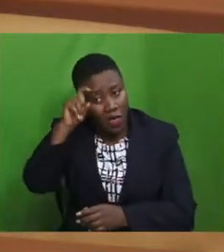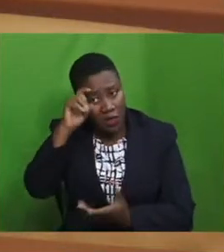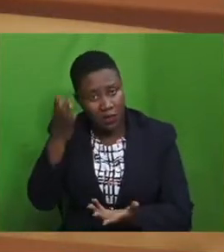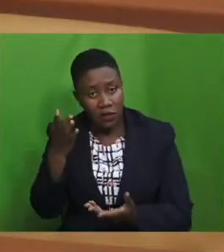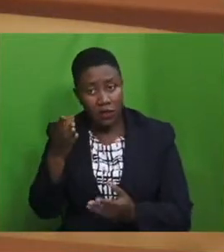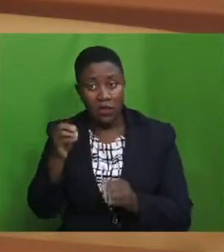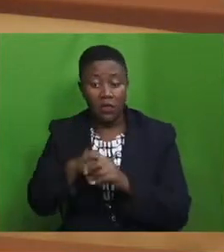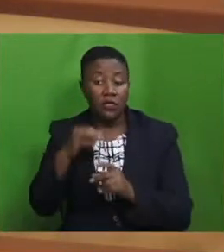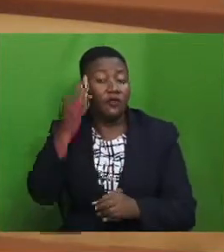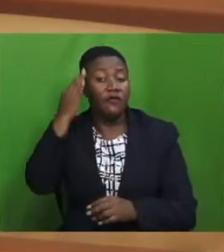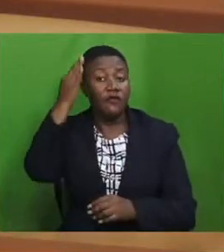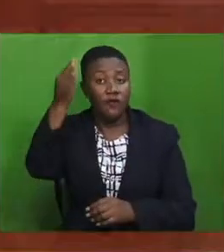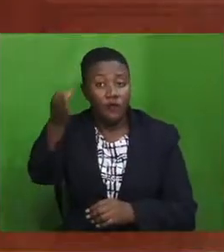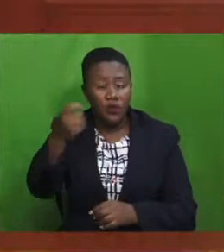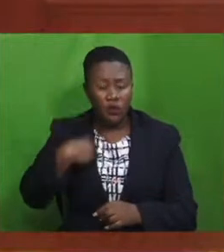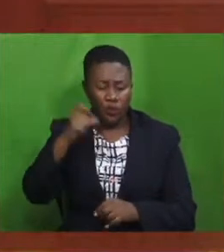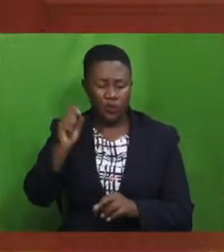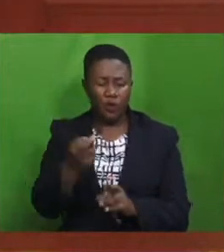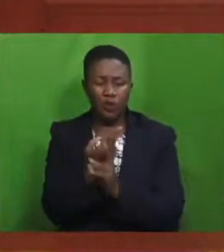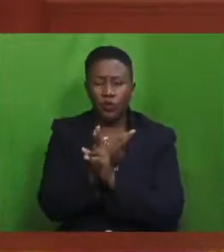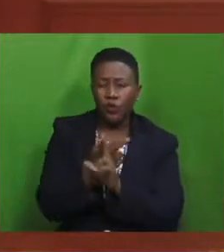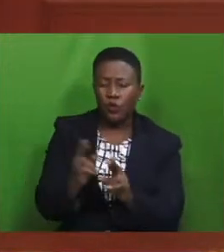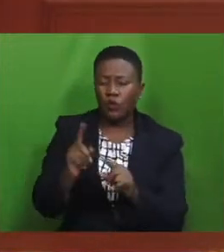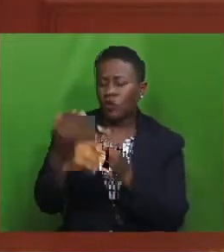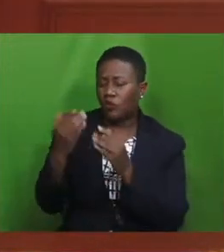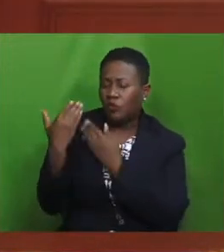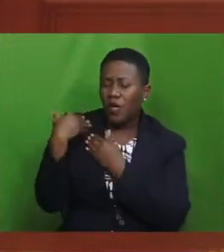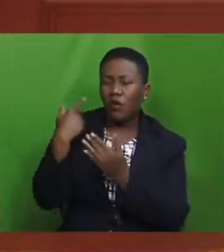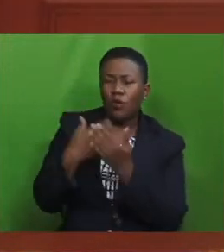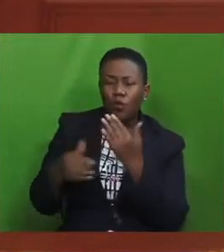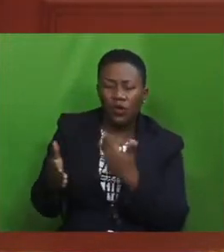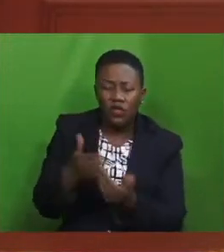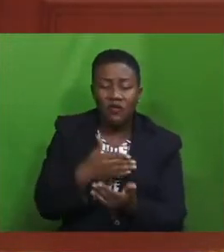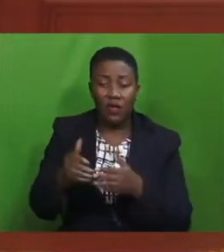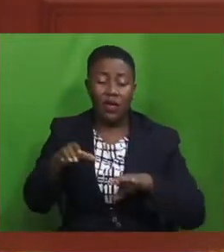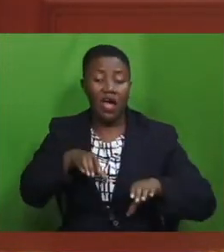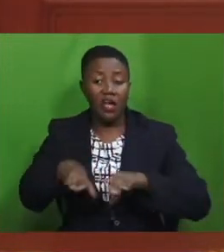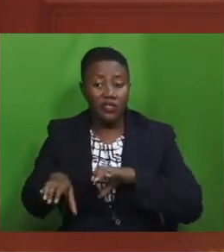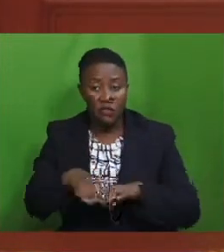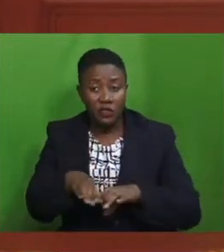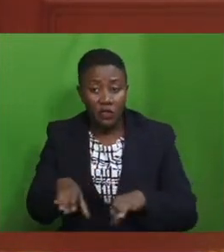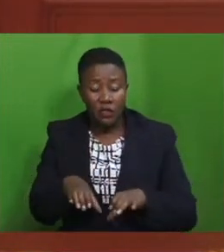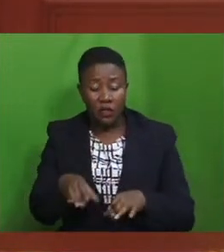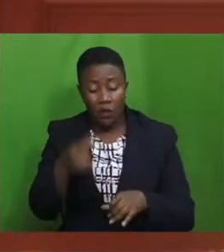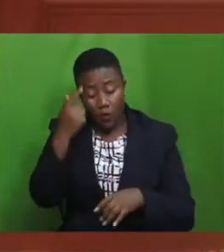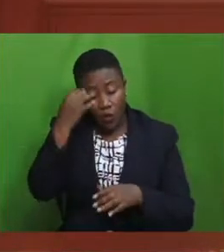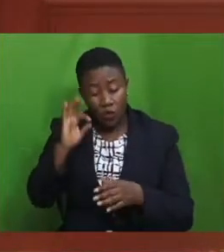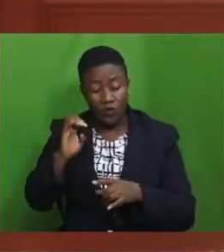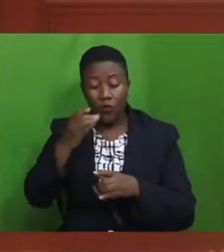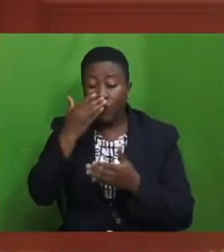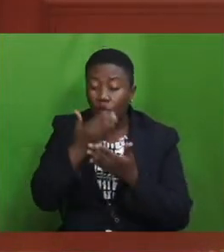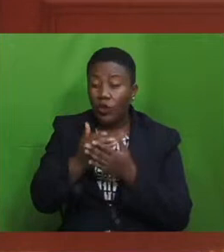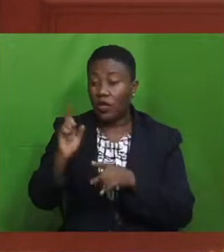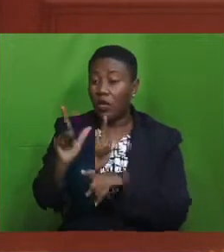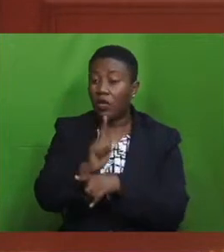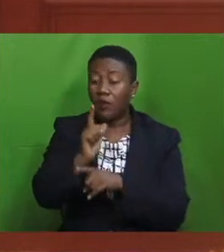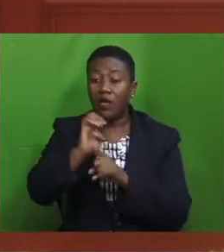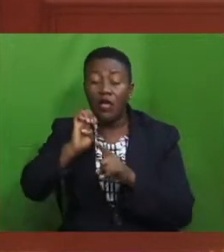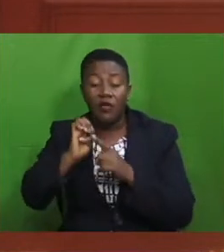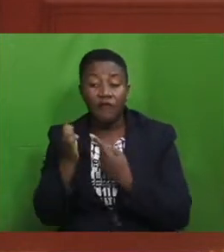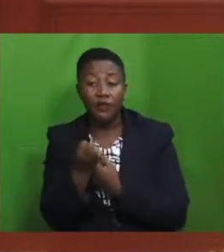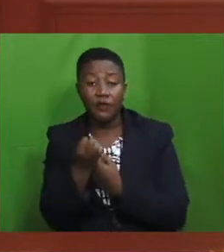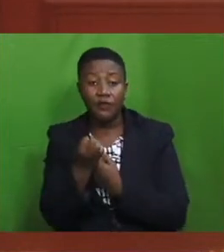future, we should be ready to bear the consequences of an unstable labor environment, which is likely